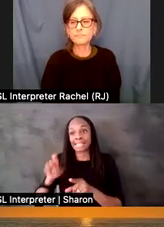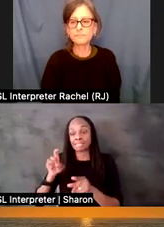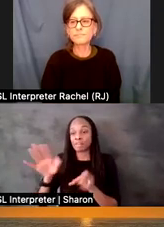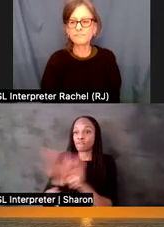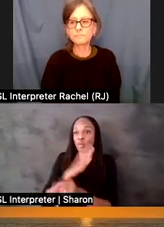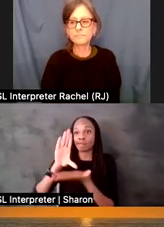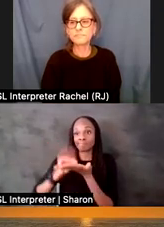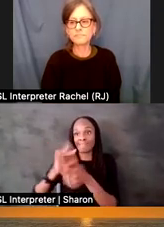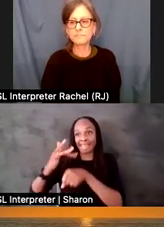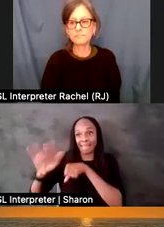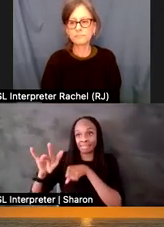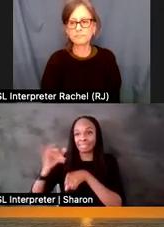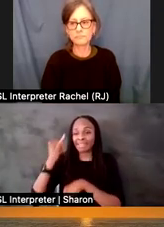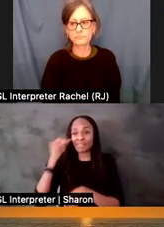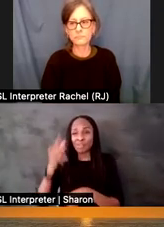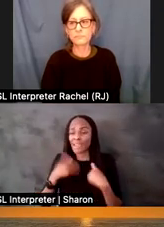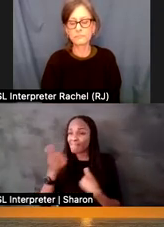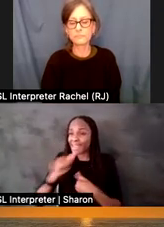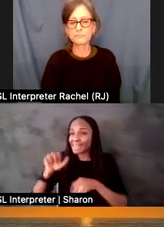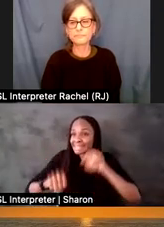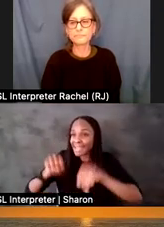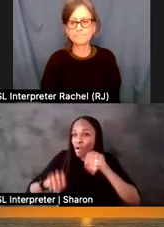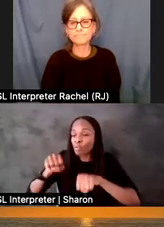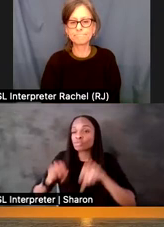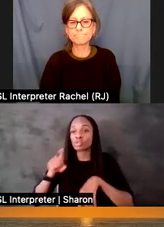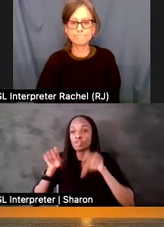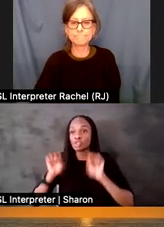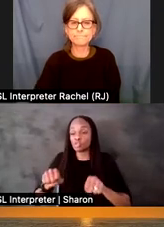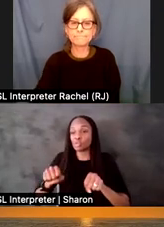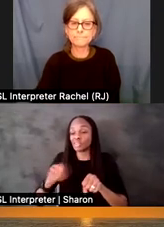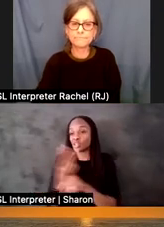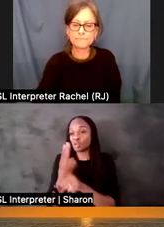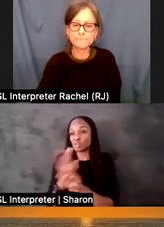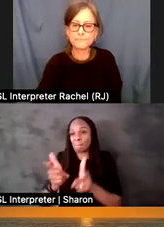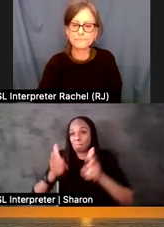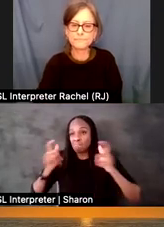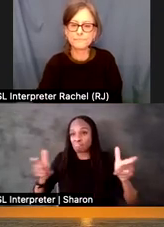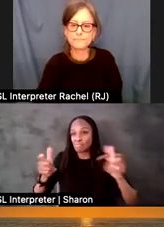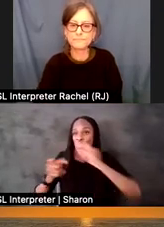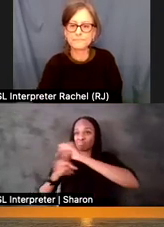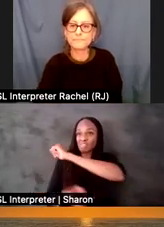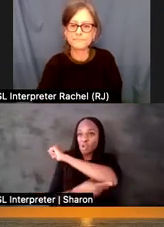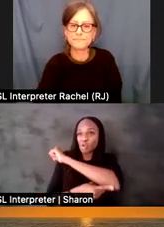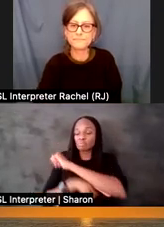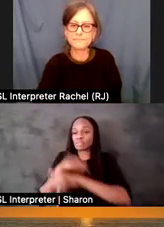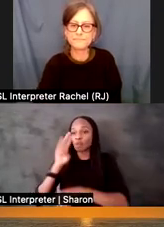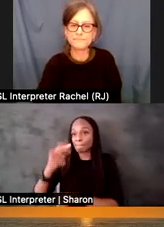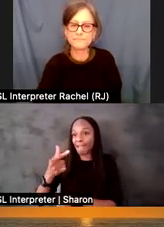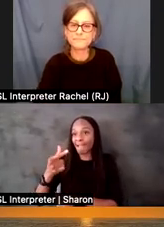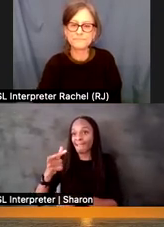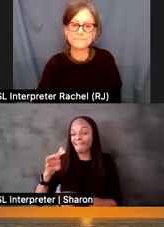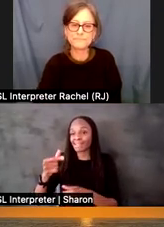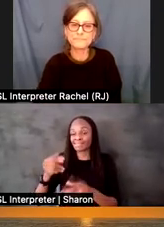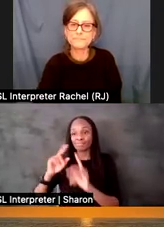you have any doubts, you can take a large garbage bag and garbage can and maybe go out in the